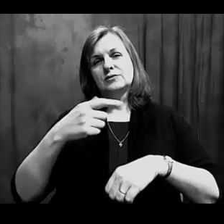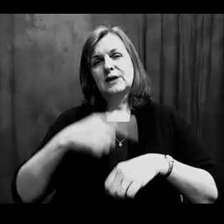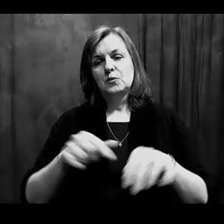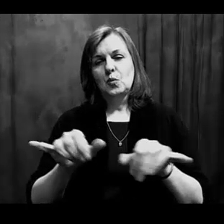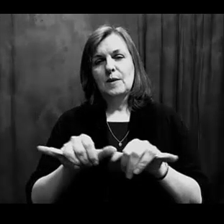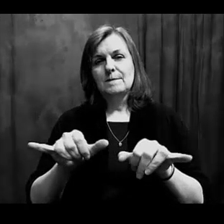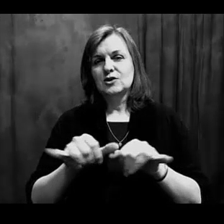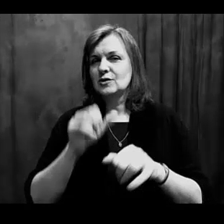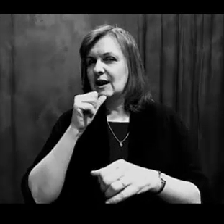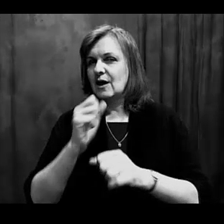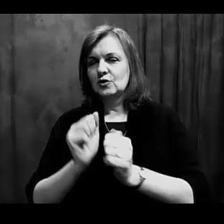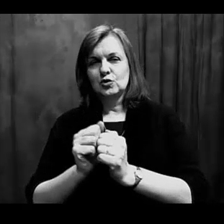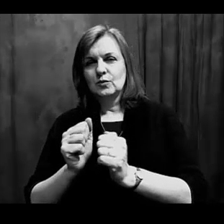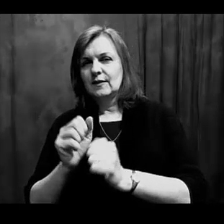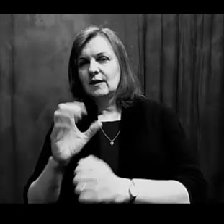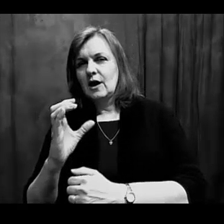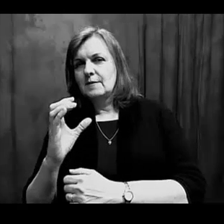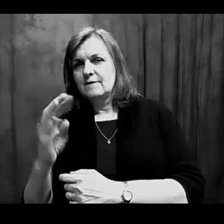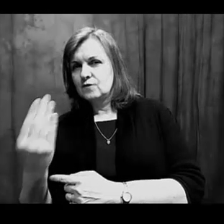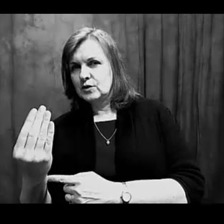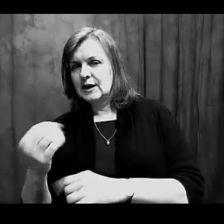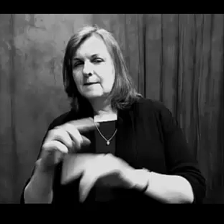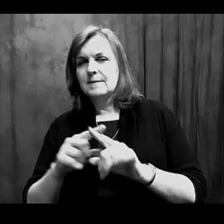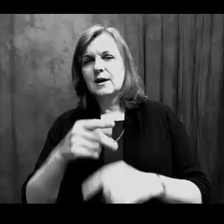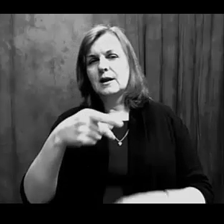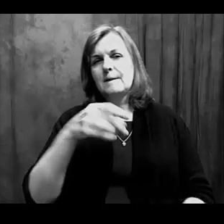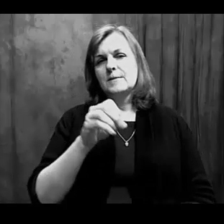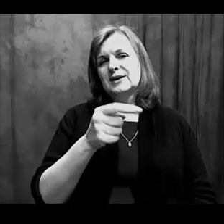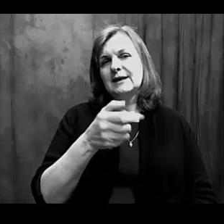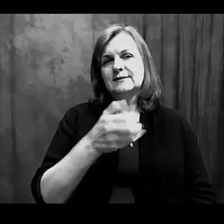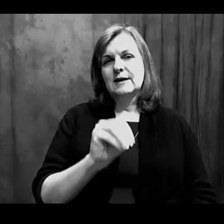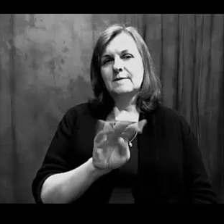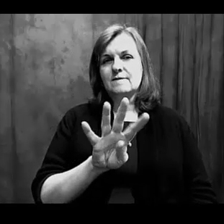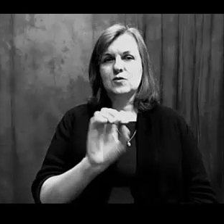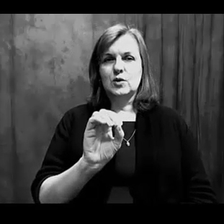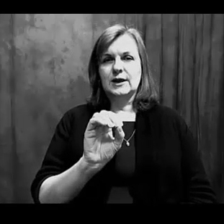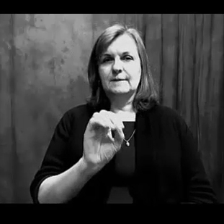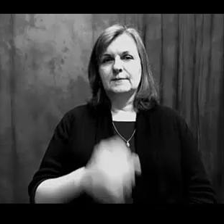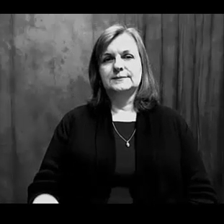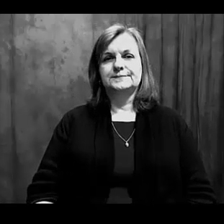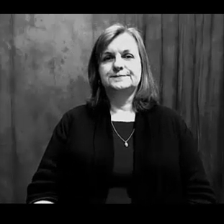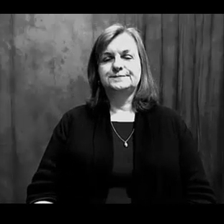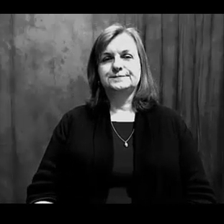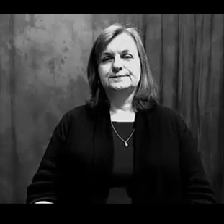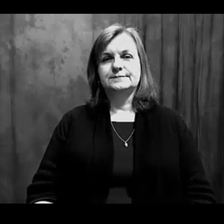that typically we're focusing not on carbon-14, but instead on potassium-40.